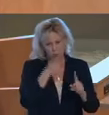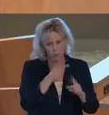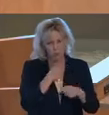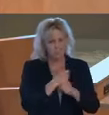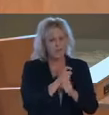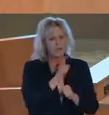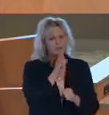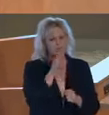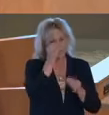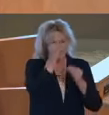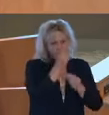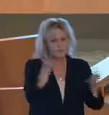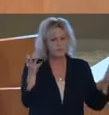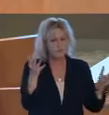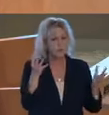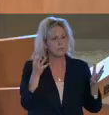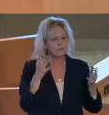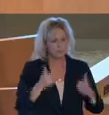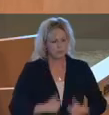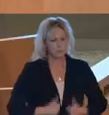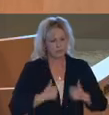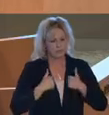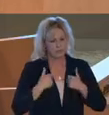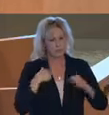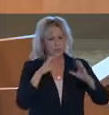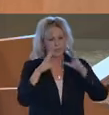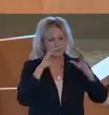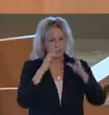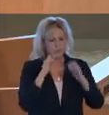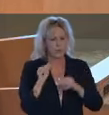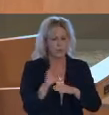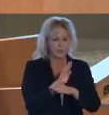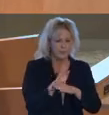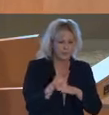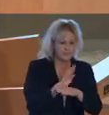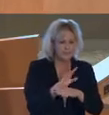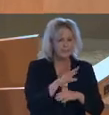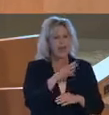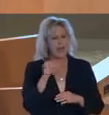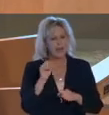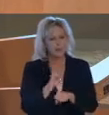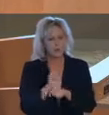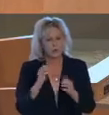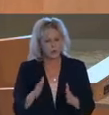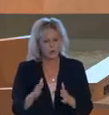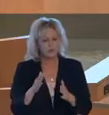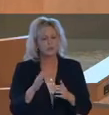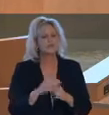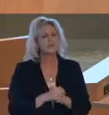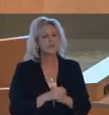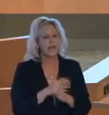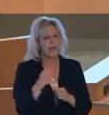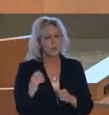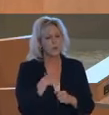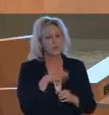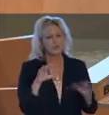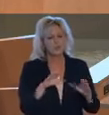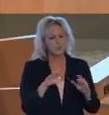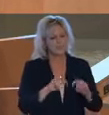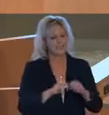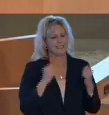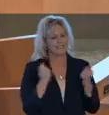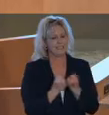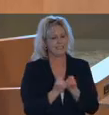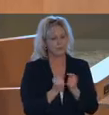sure that you're informed as residents, that we are communicating with our businesses and our workers, workforce, and we're all doing this as a team